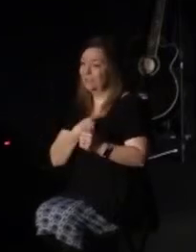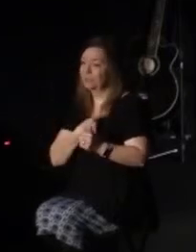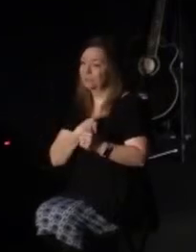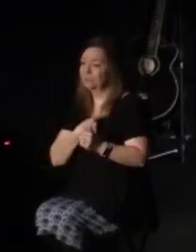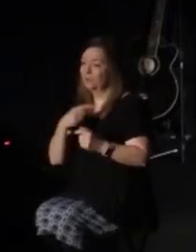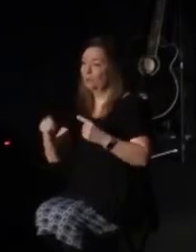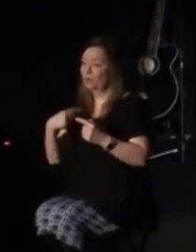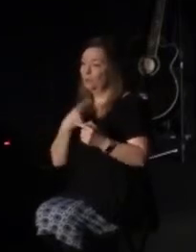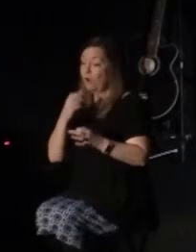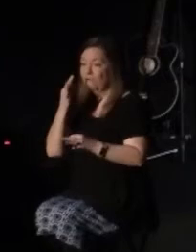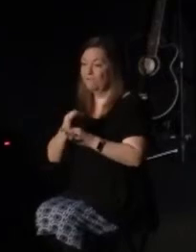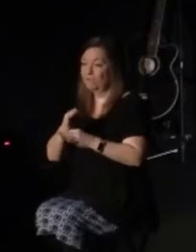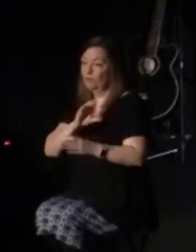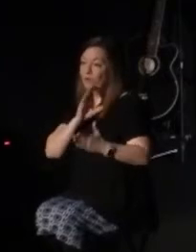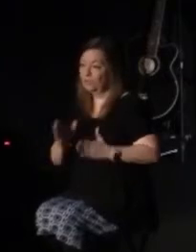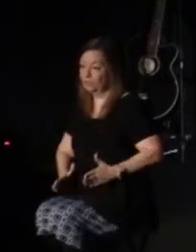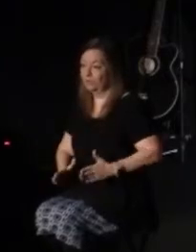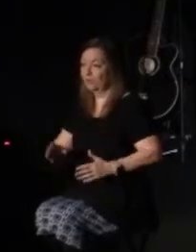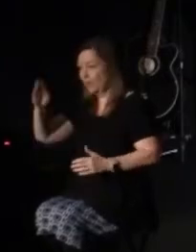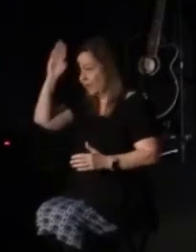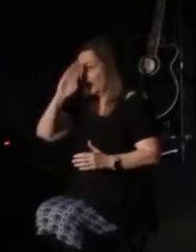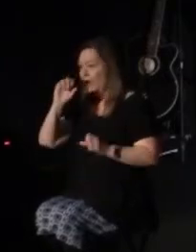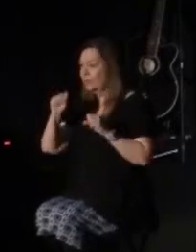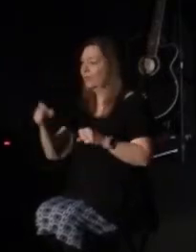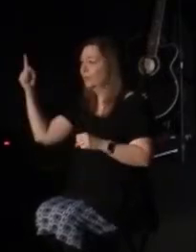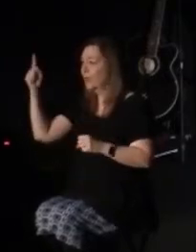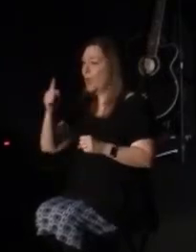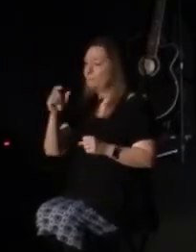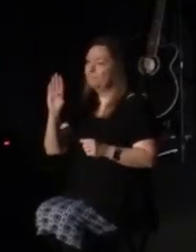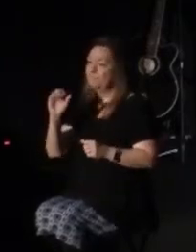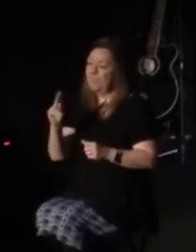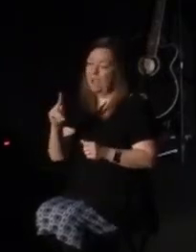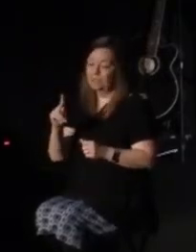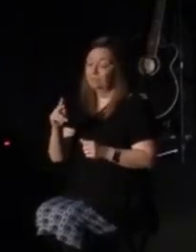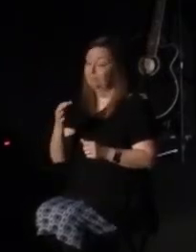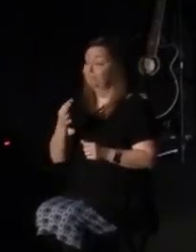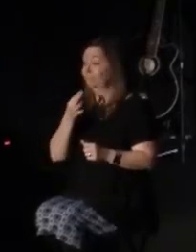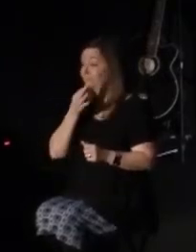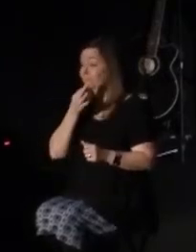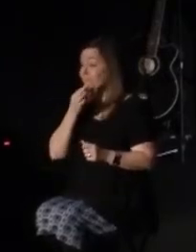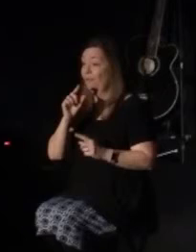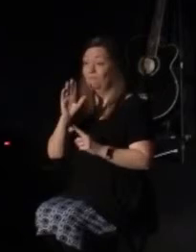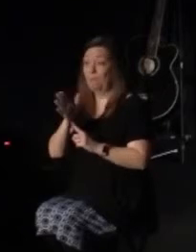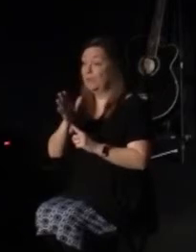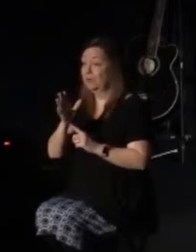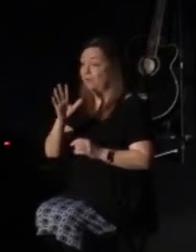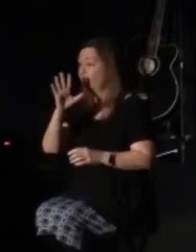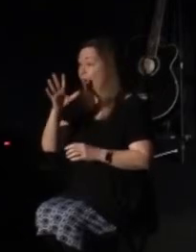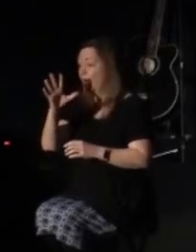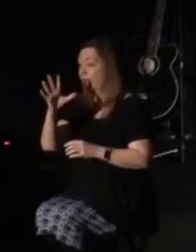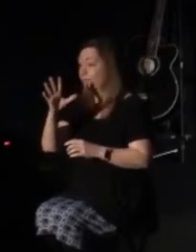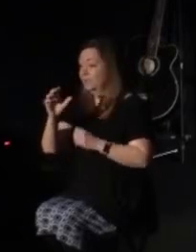Christian. Because God could come back. He could come back in 5 minutes. He could come back in 5 seconds. He could come back in 500 years. We don't know. But what we do know is